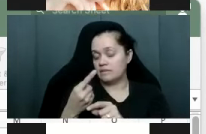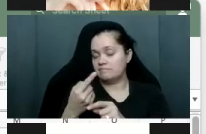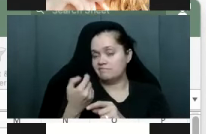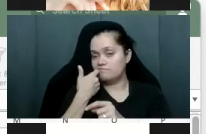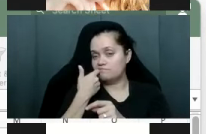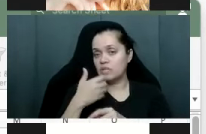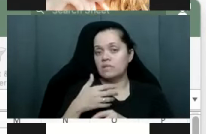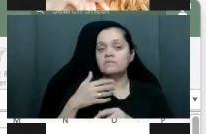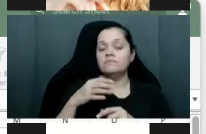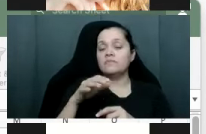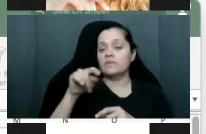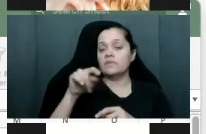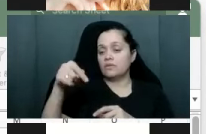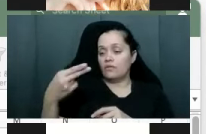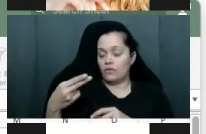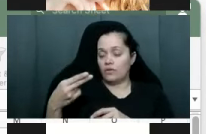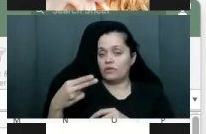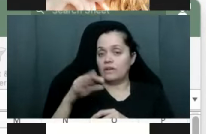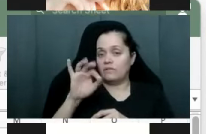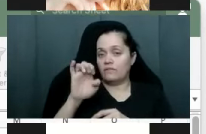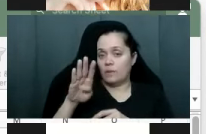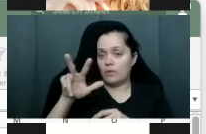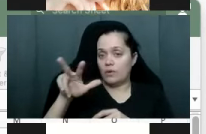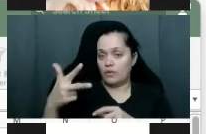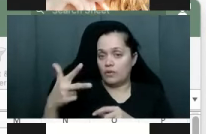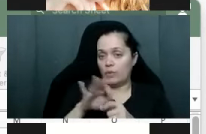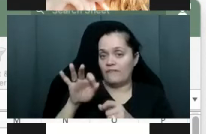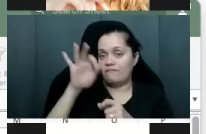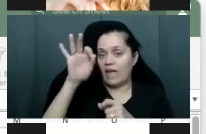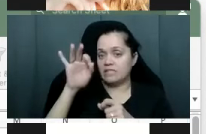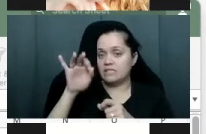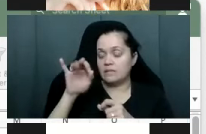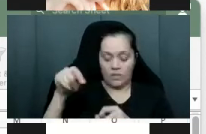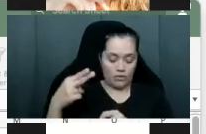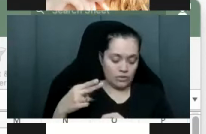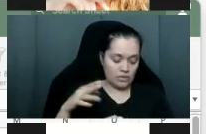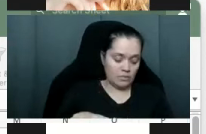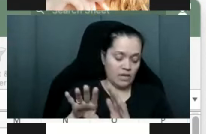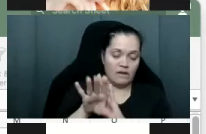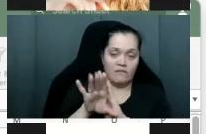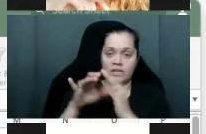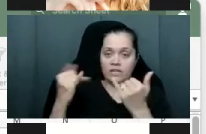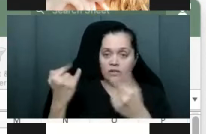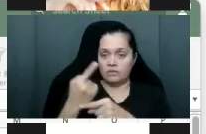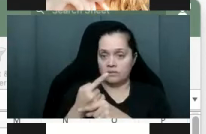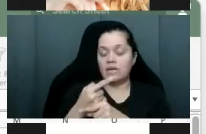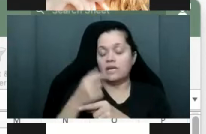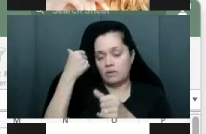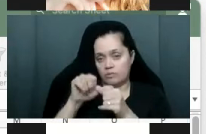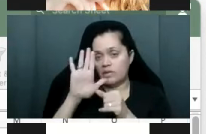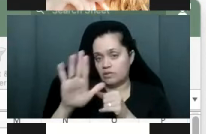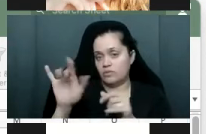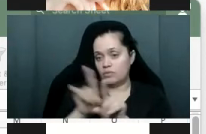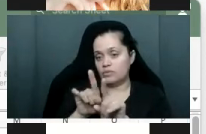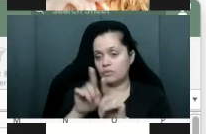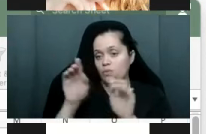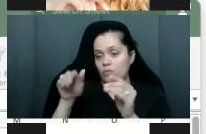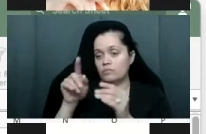So Phantom Thursday, February 3rd, will be a video day. I'll remind you of that when we're